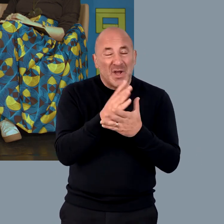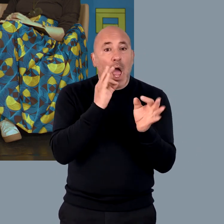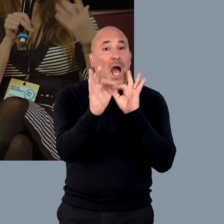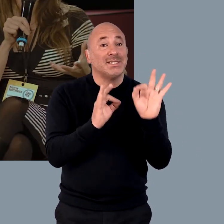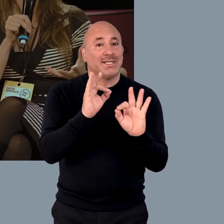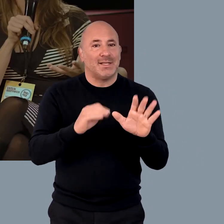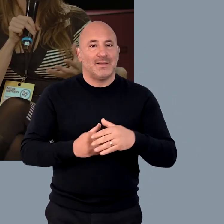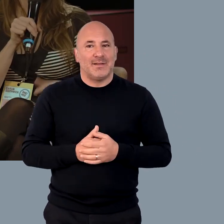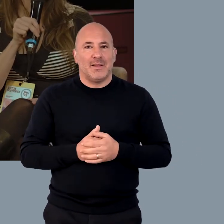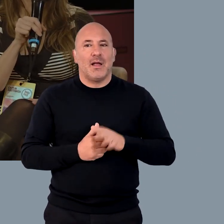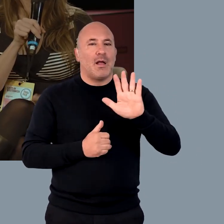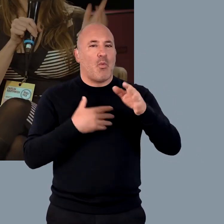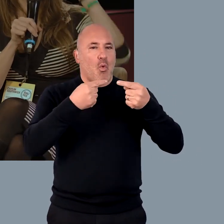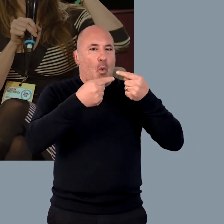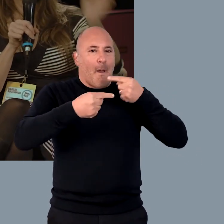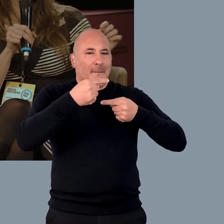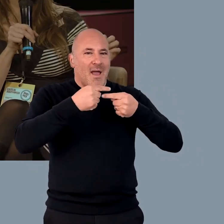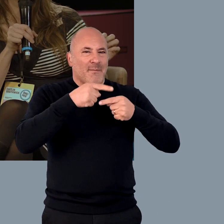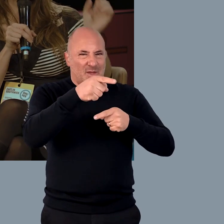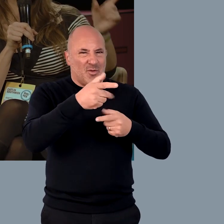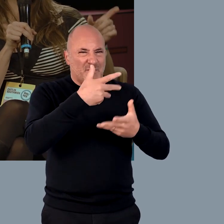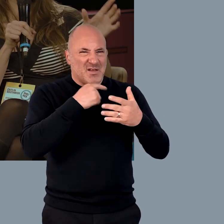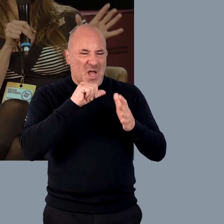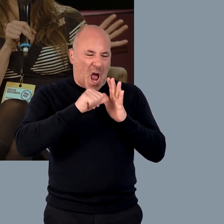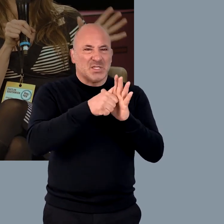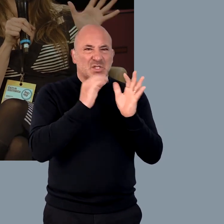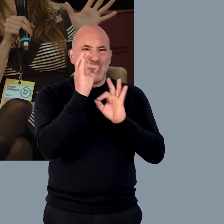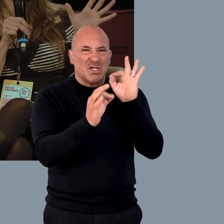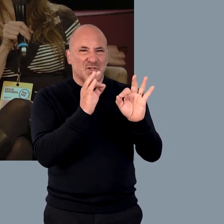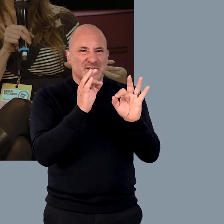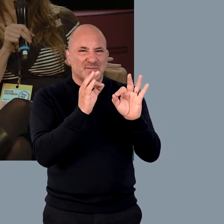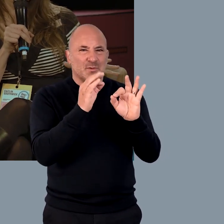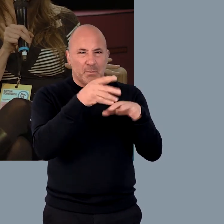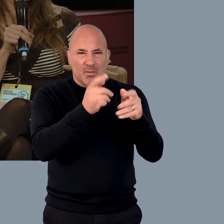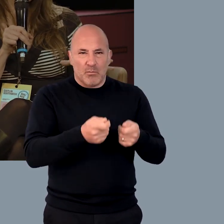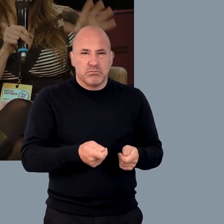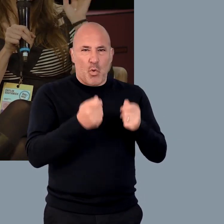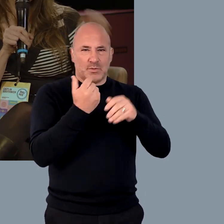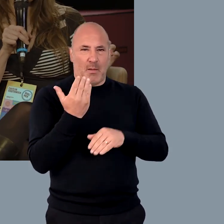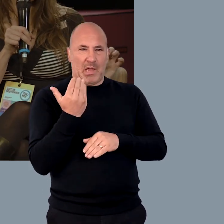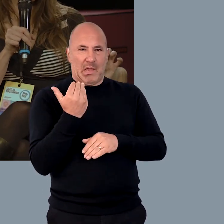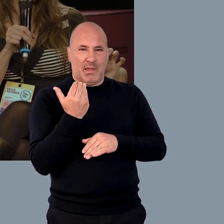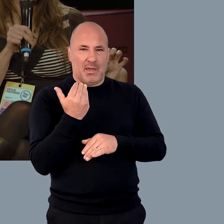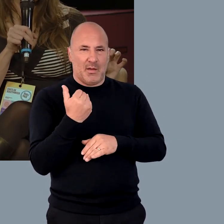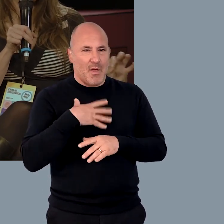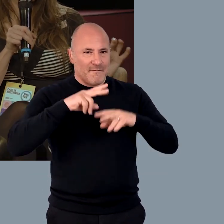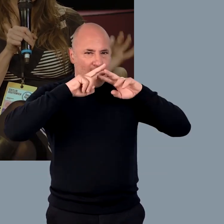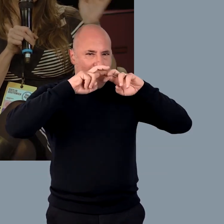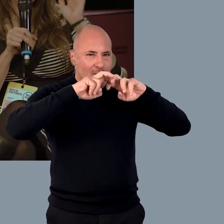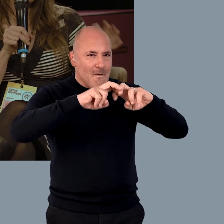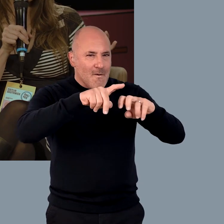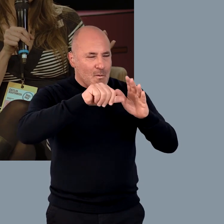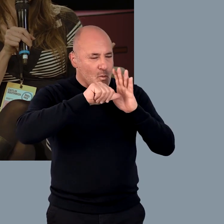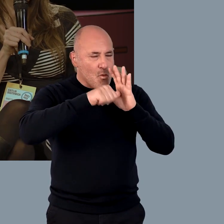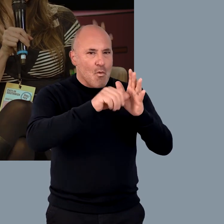it's about asking. But I wanted to go back, because you were talking about asking the tough questions, and you brought this up a little bit earlier, and